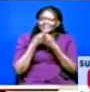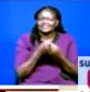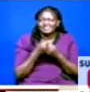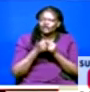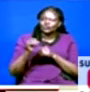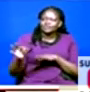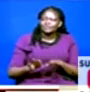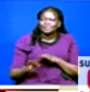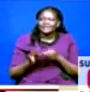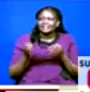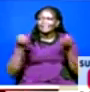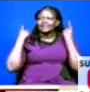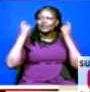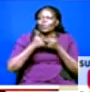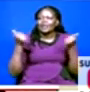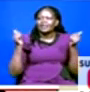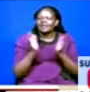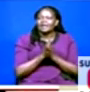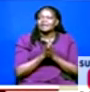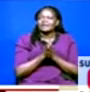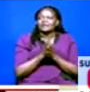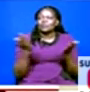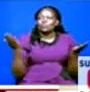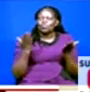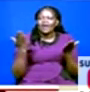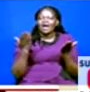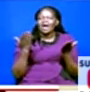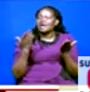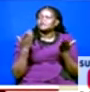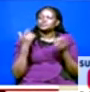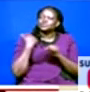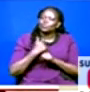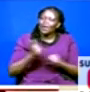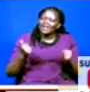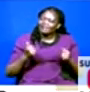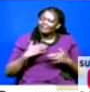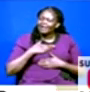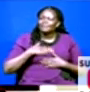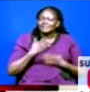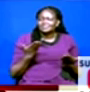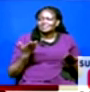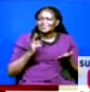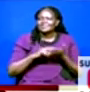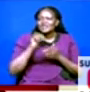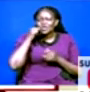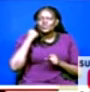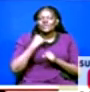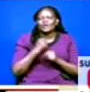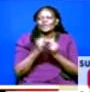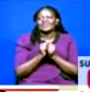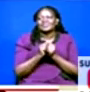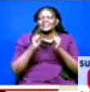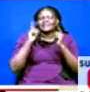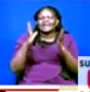it, they get it. And where you score, they appreciate it. Yeah, so it's nice working with the with the